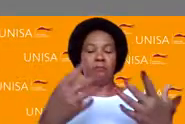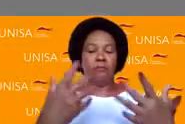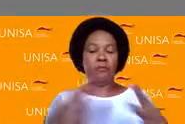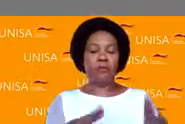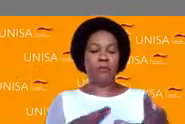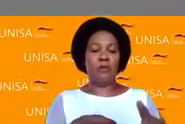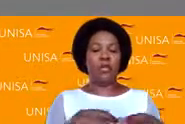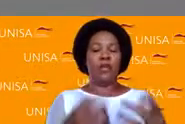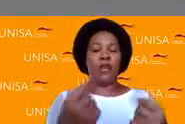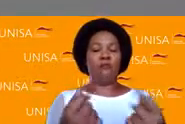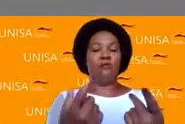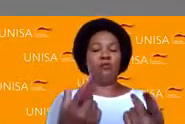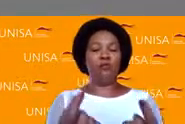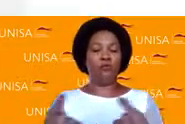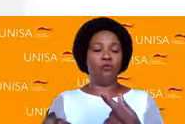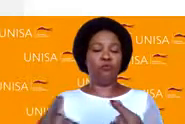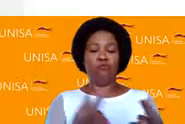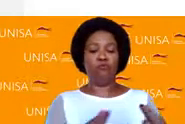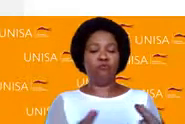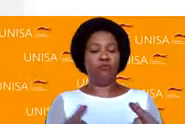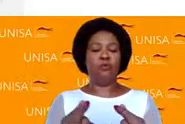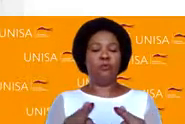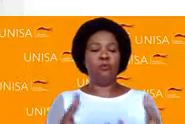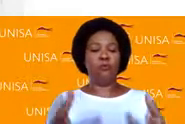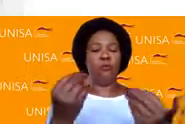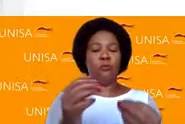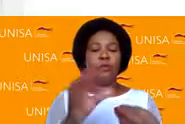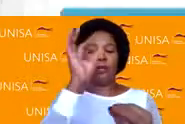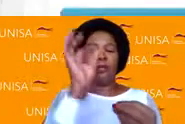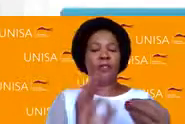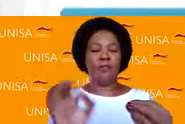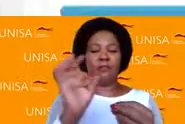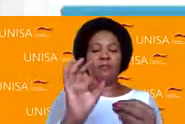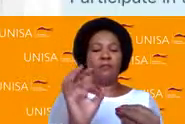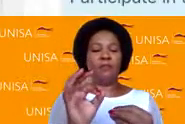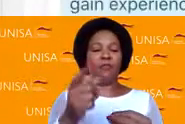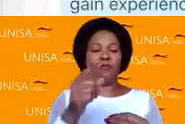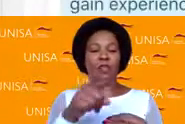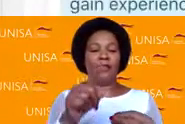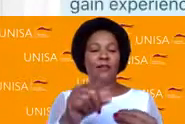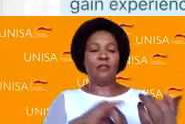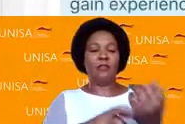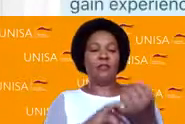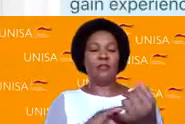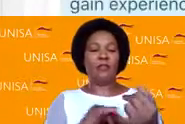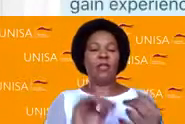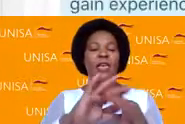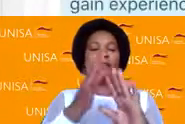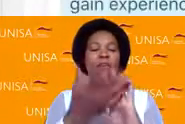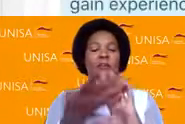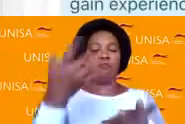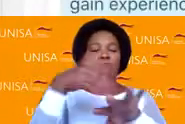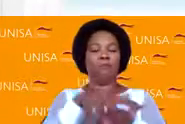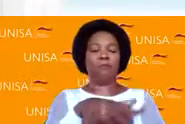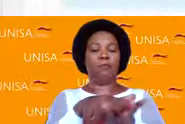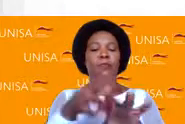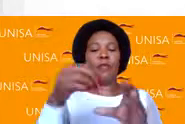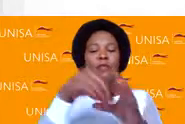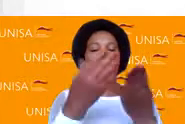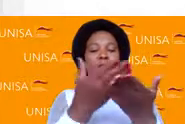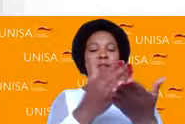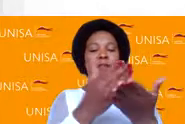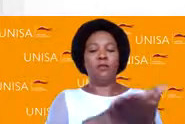to do to get a percentage for the course, but everything is integrated on the page. So as you complete different